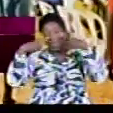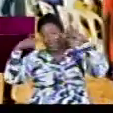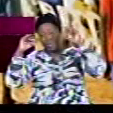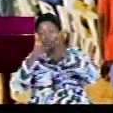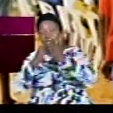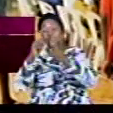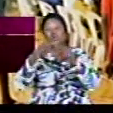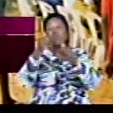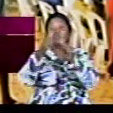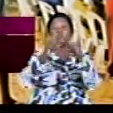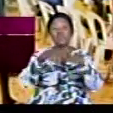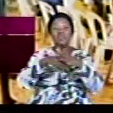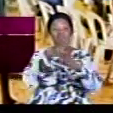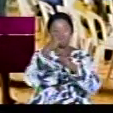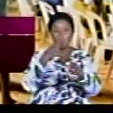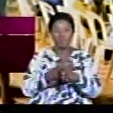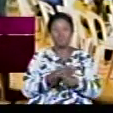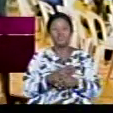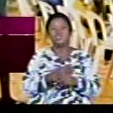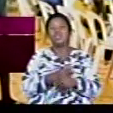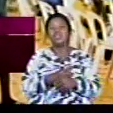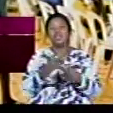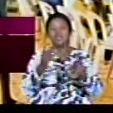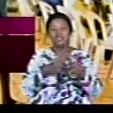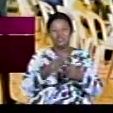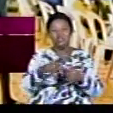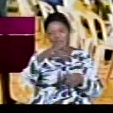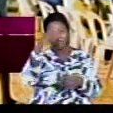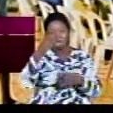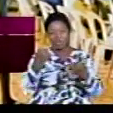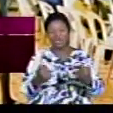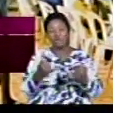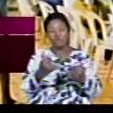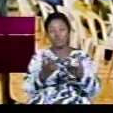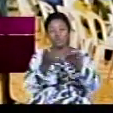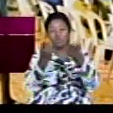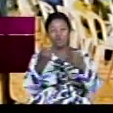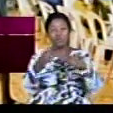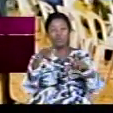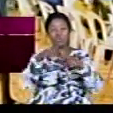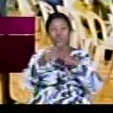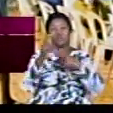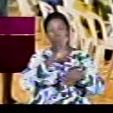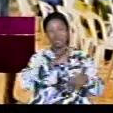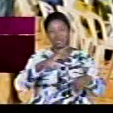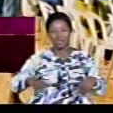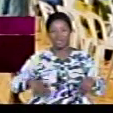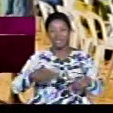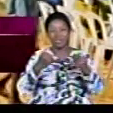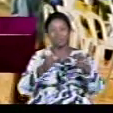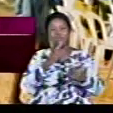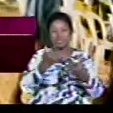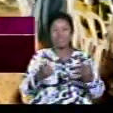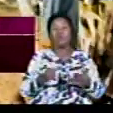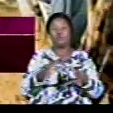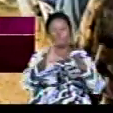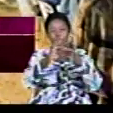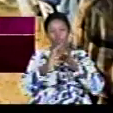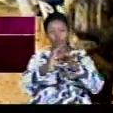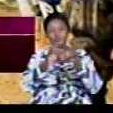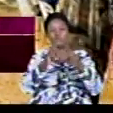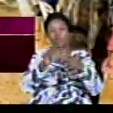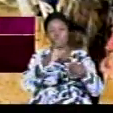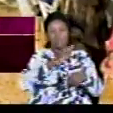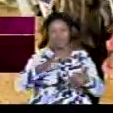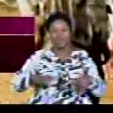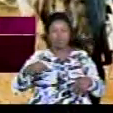now in the household of Christ, because you are now in as the heir of Christ, because you now belong to Christ. We want to have your information.